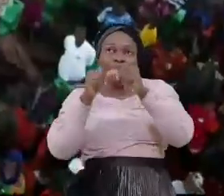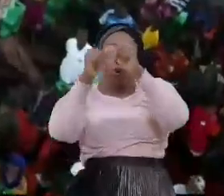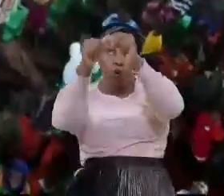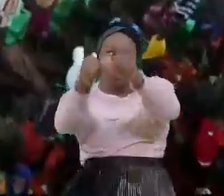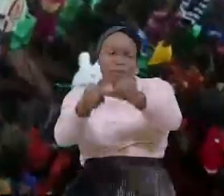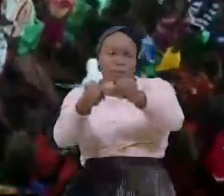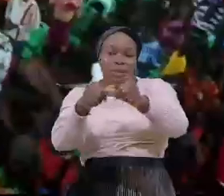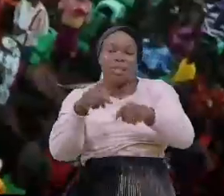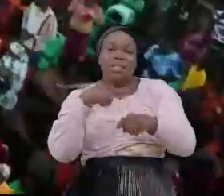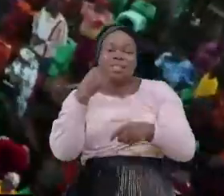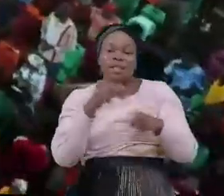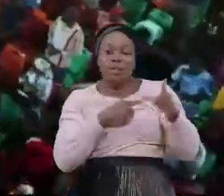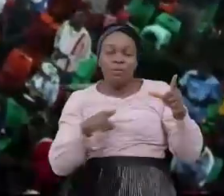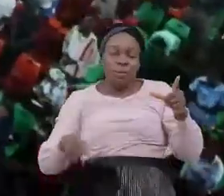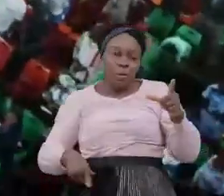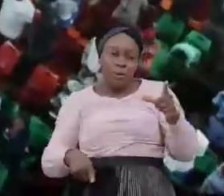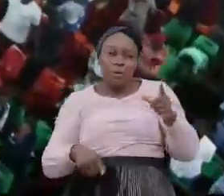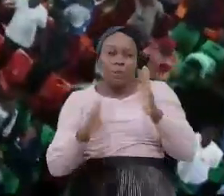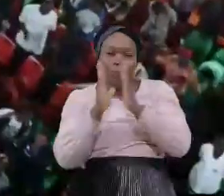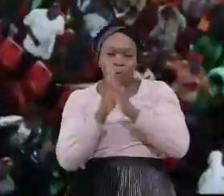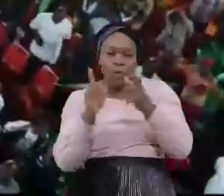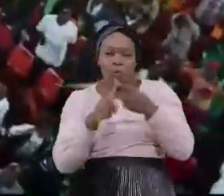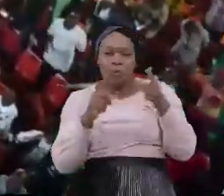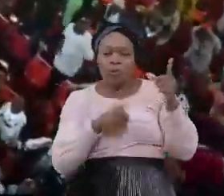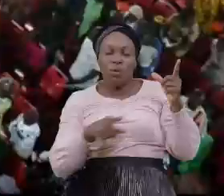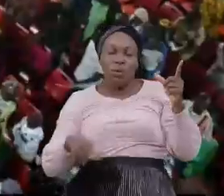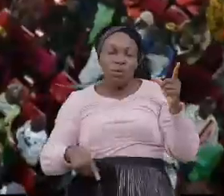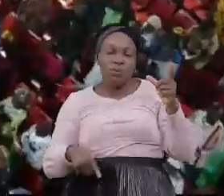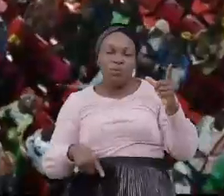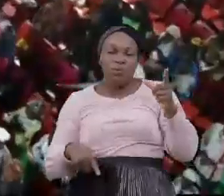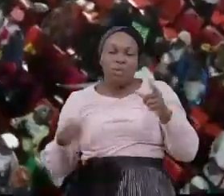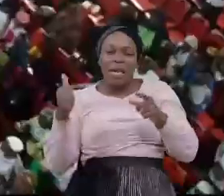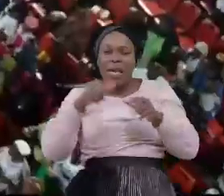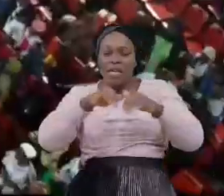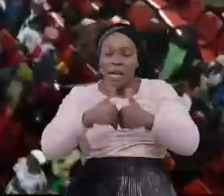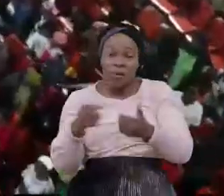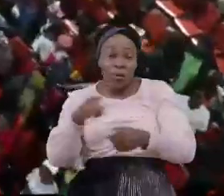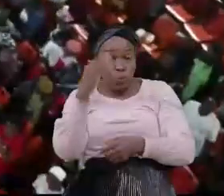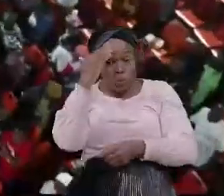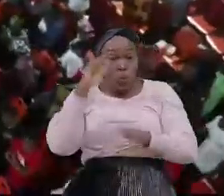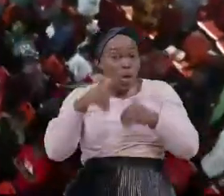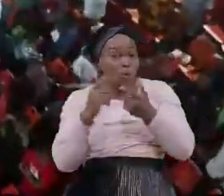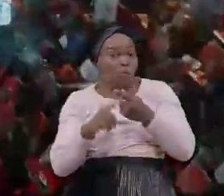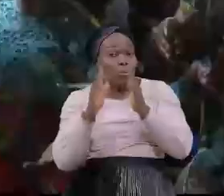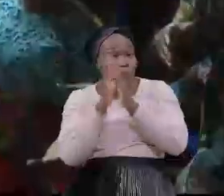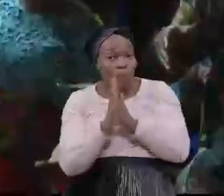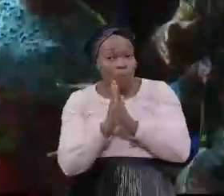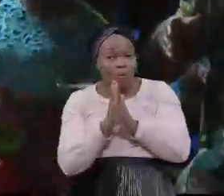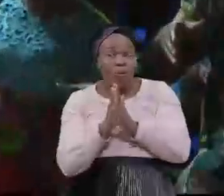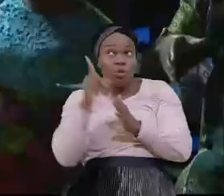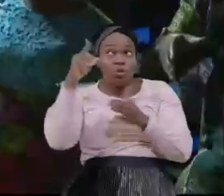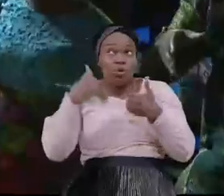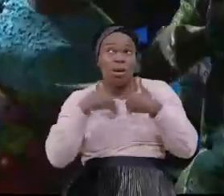Lord, tell the Lord. Anyhow you know how to pray. You have given me the appointed